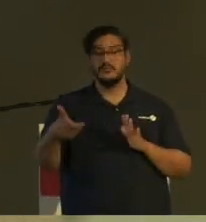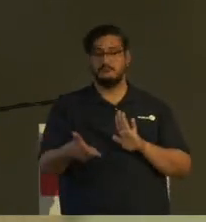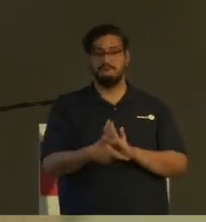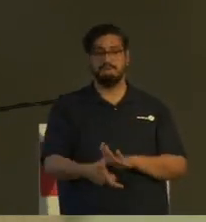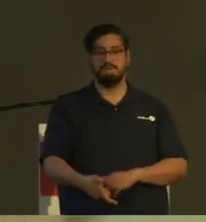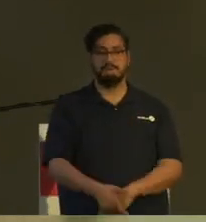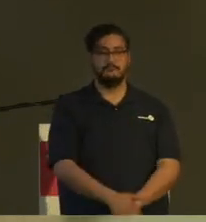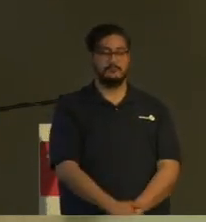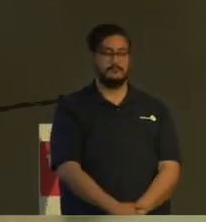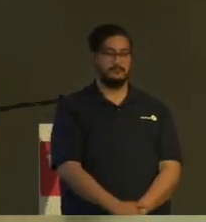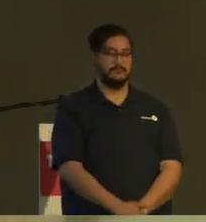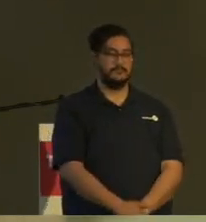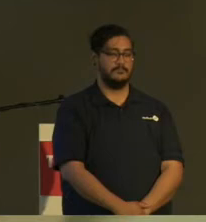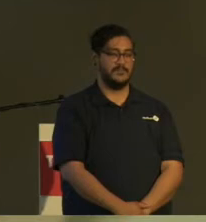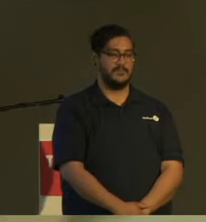prohibited.